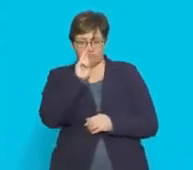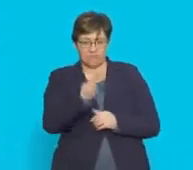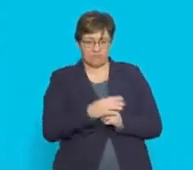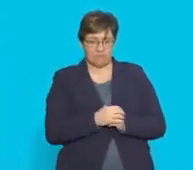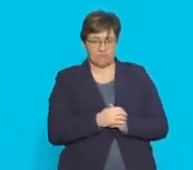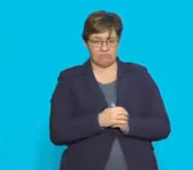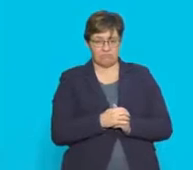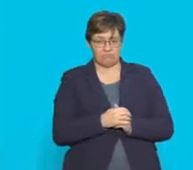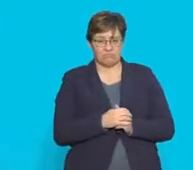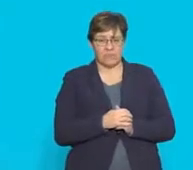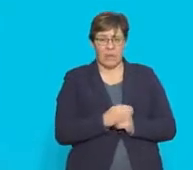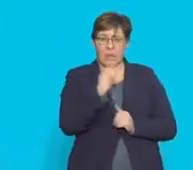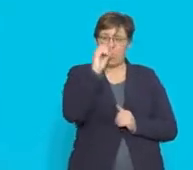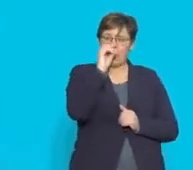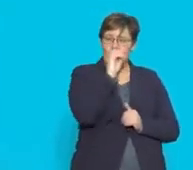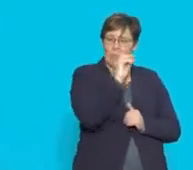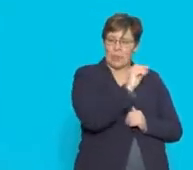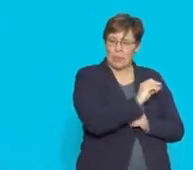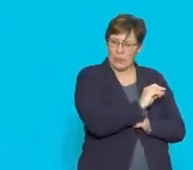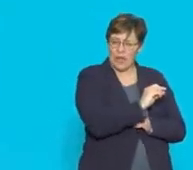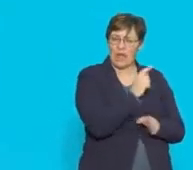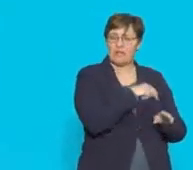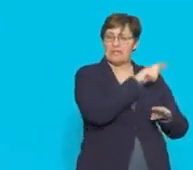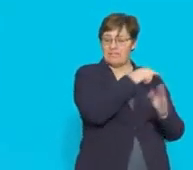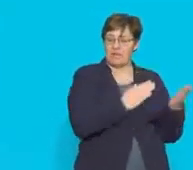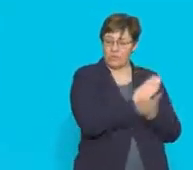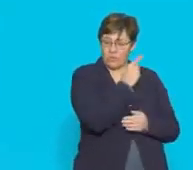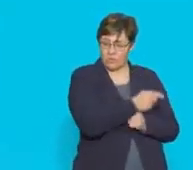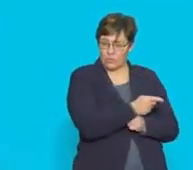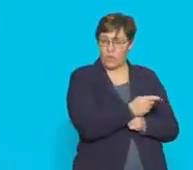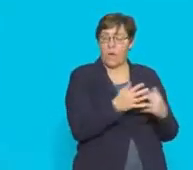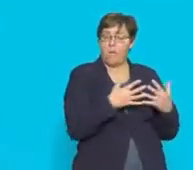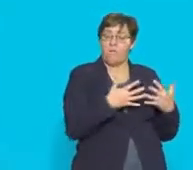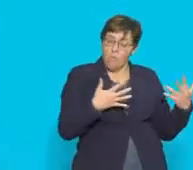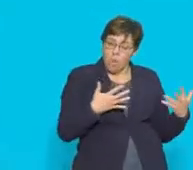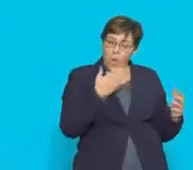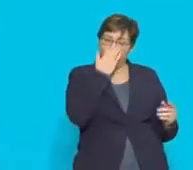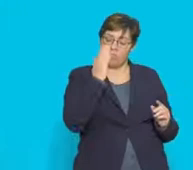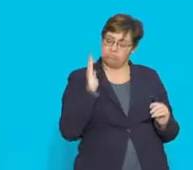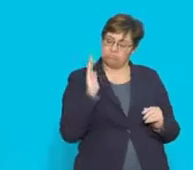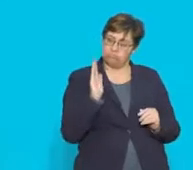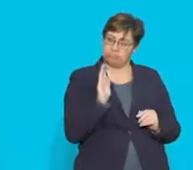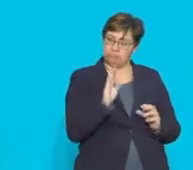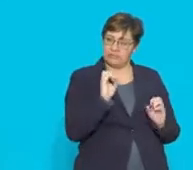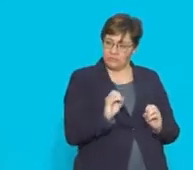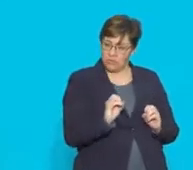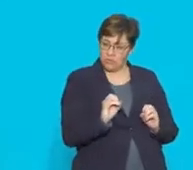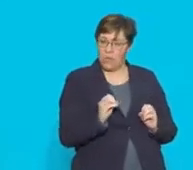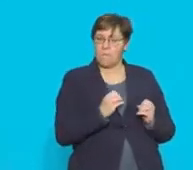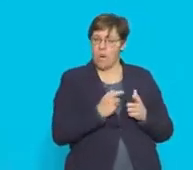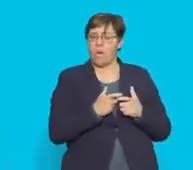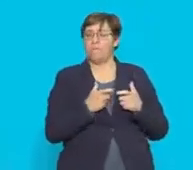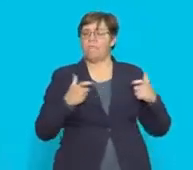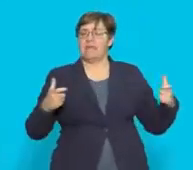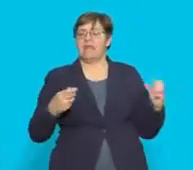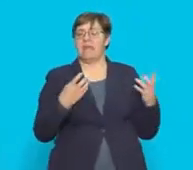see? The smaller the number that I am dividing by, meaning the more it is approaching 0, the